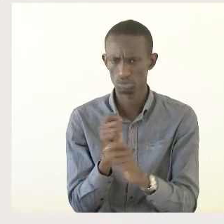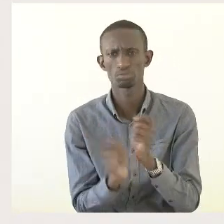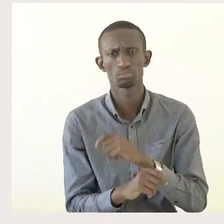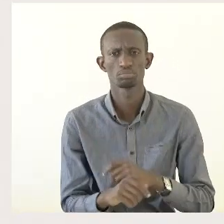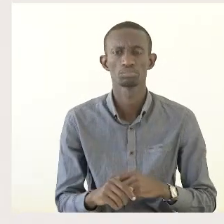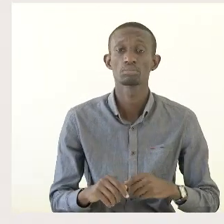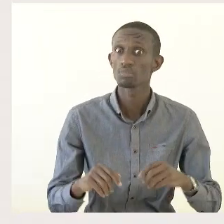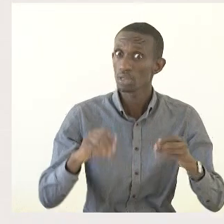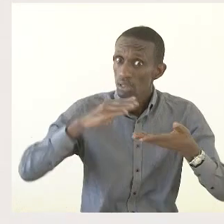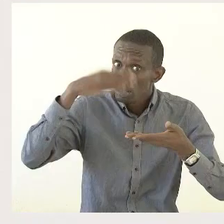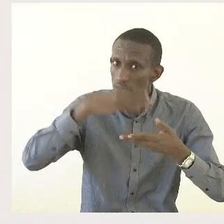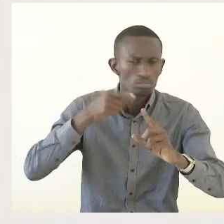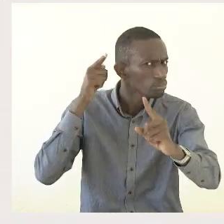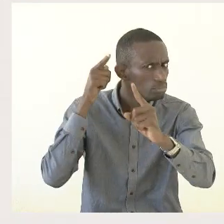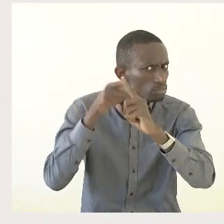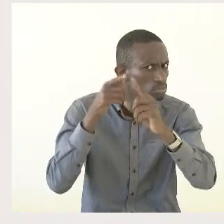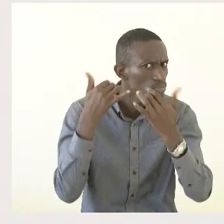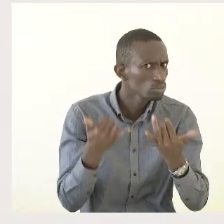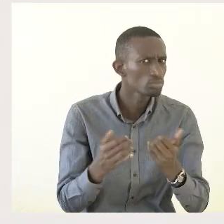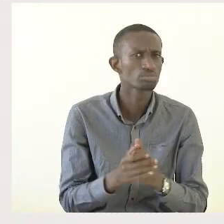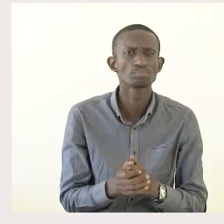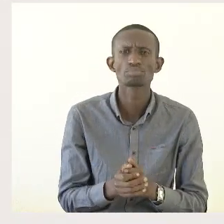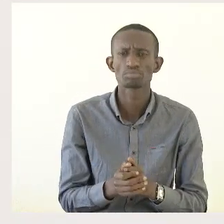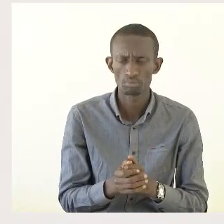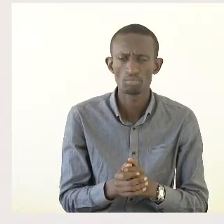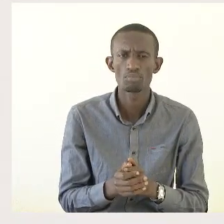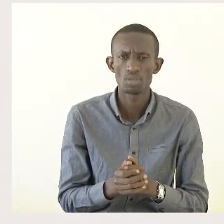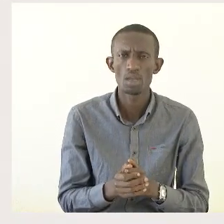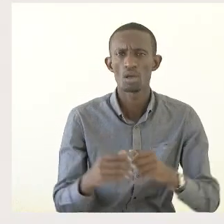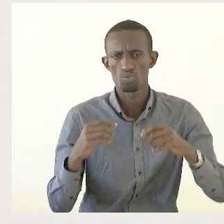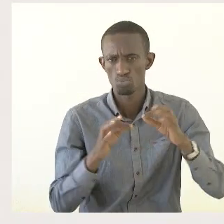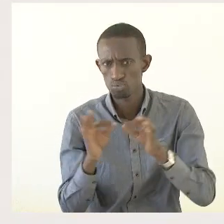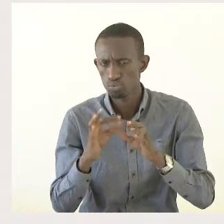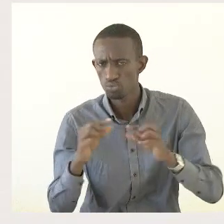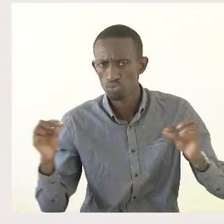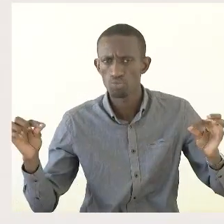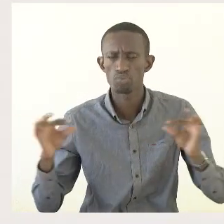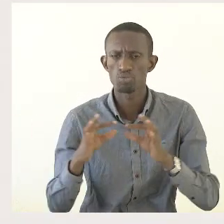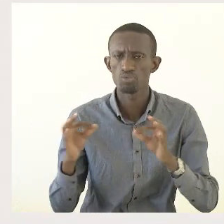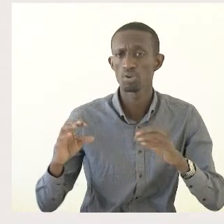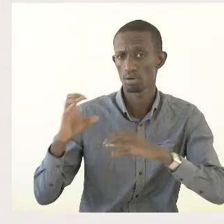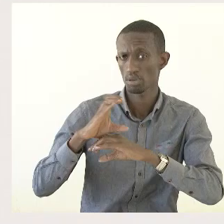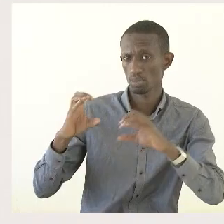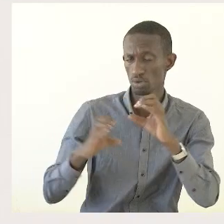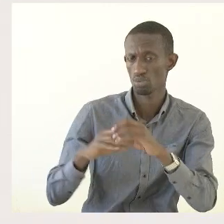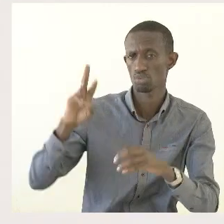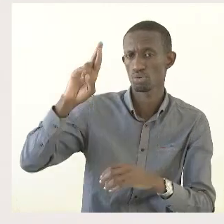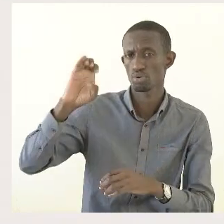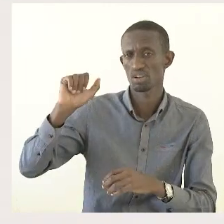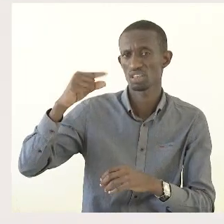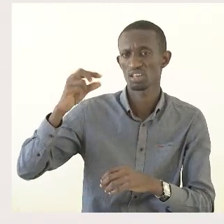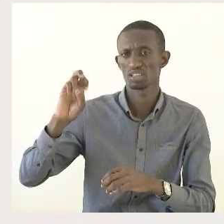of today is to state the chemical reagent used to test the presence of non-reducing